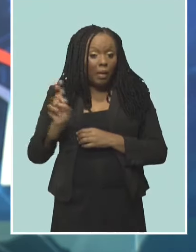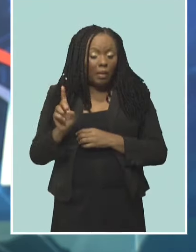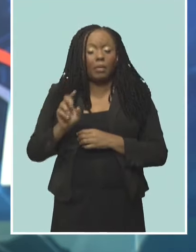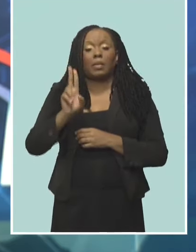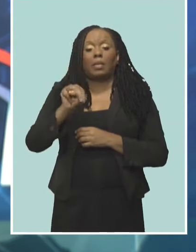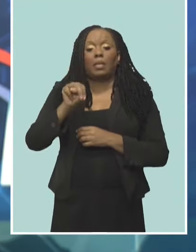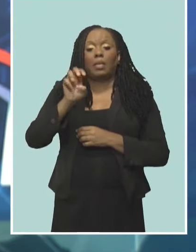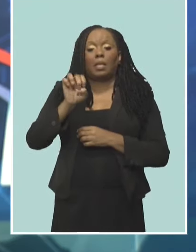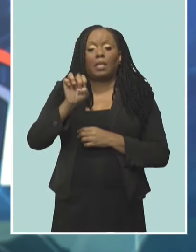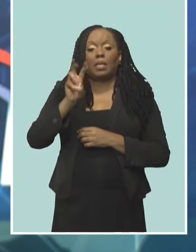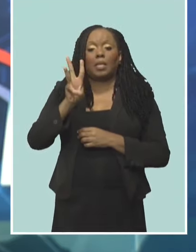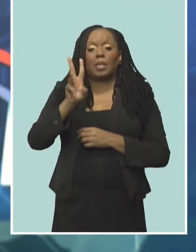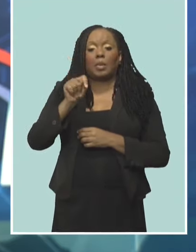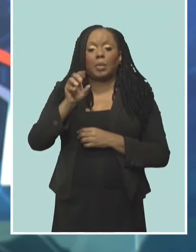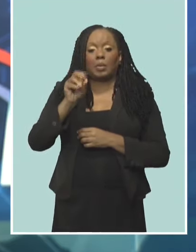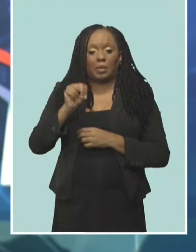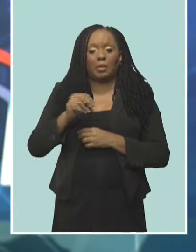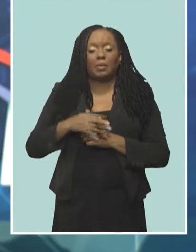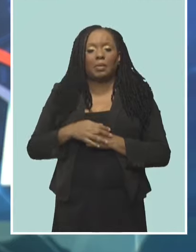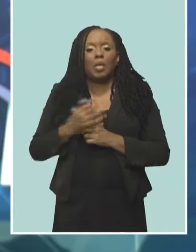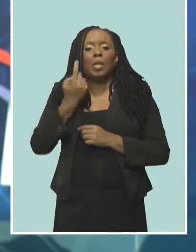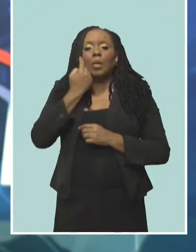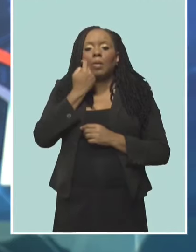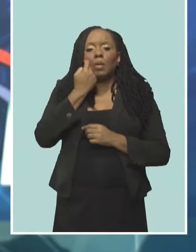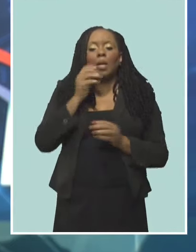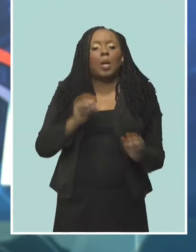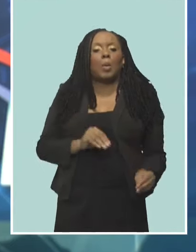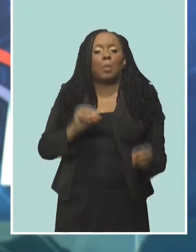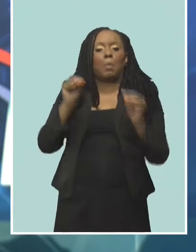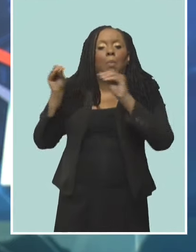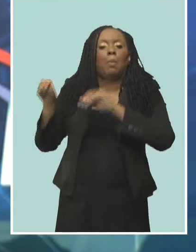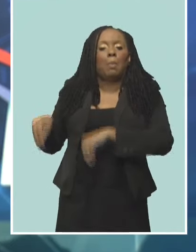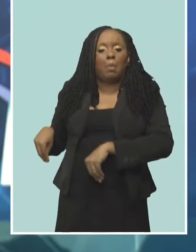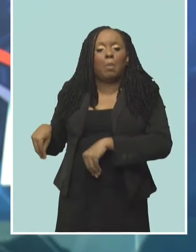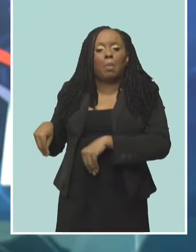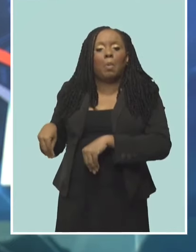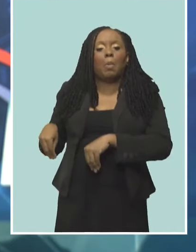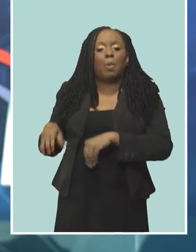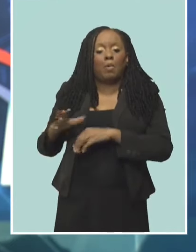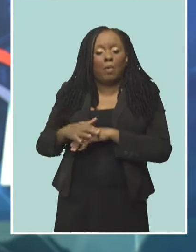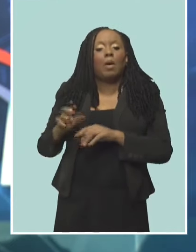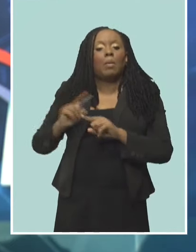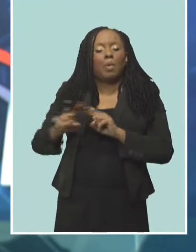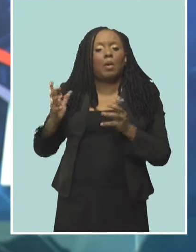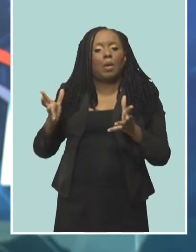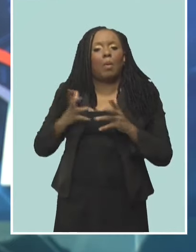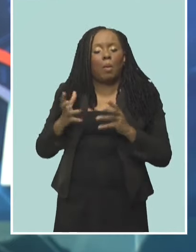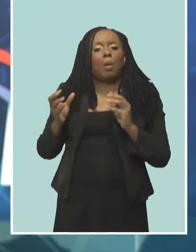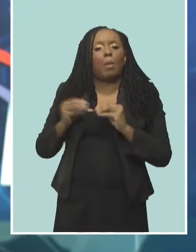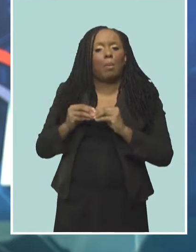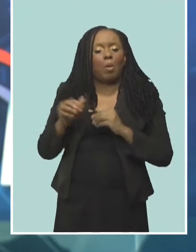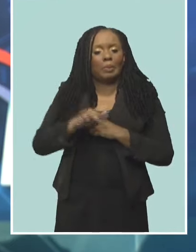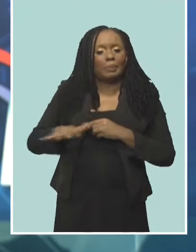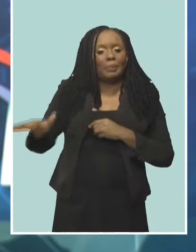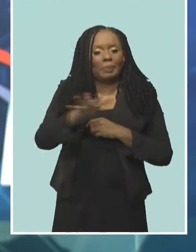their roadside locations to land prepared by Export Barbados and the Ministry of Innovation, Science and